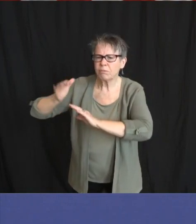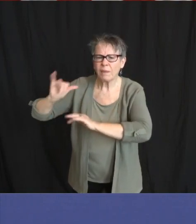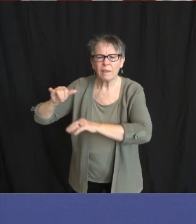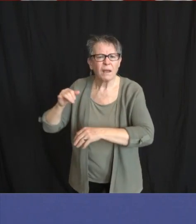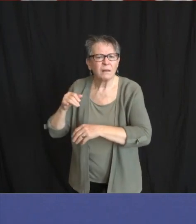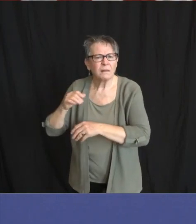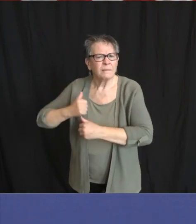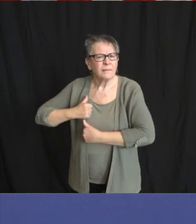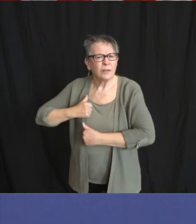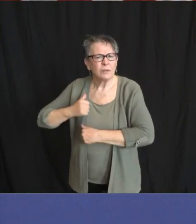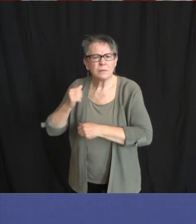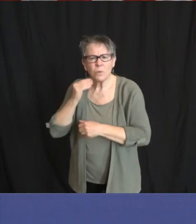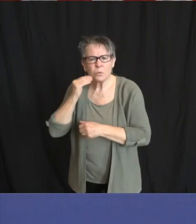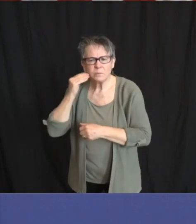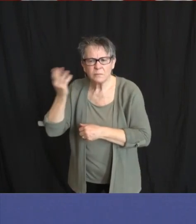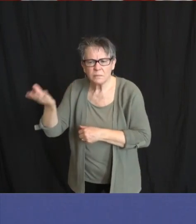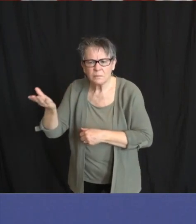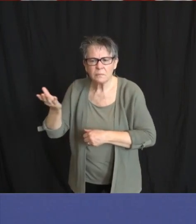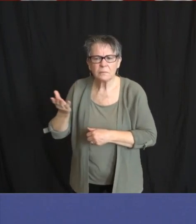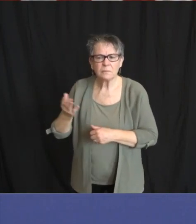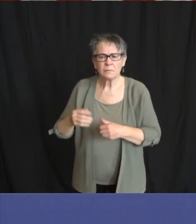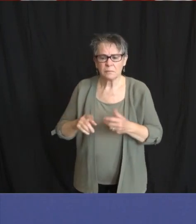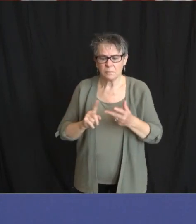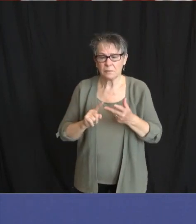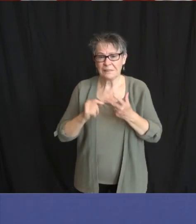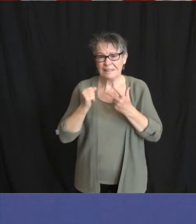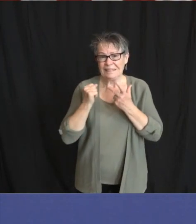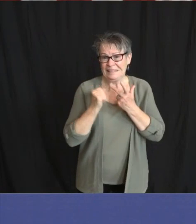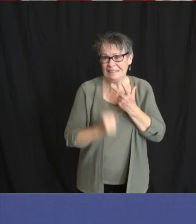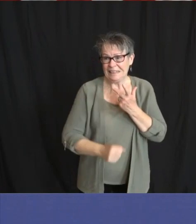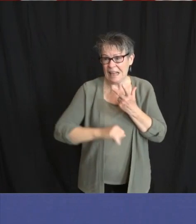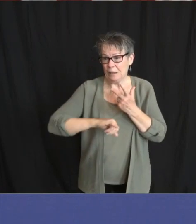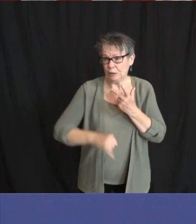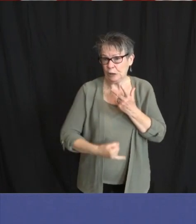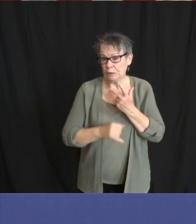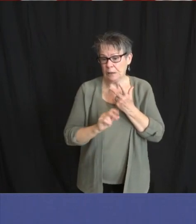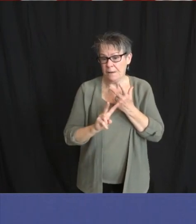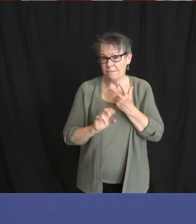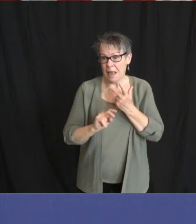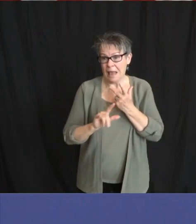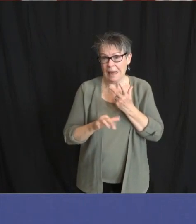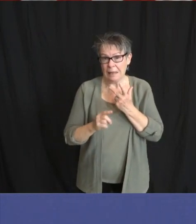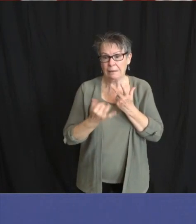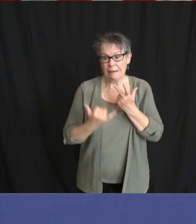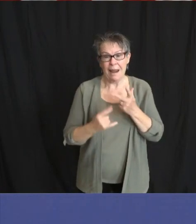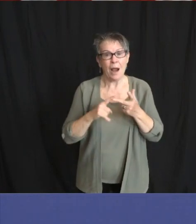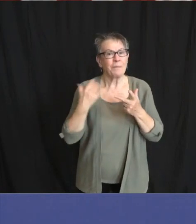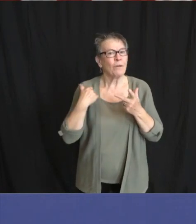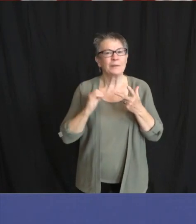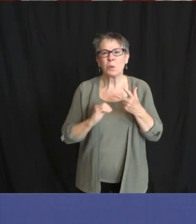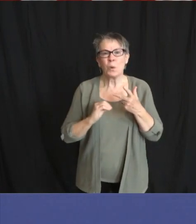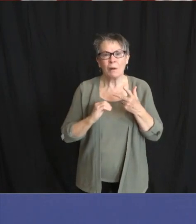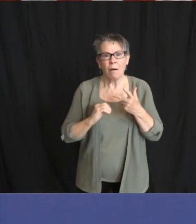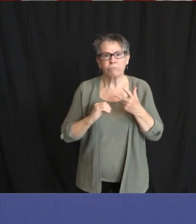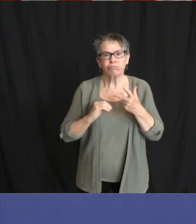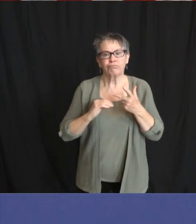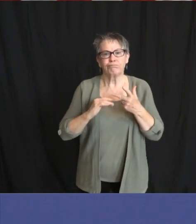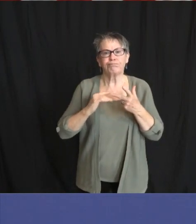you went through the dailies, but we've got 5 confirmed cases in Vineland,